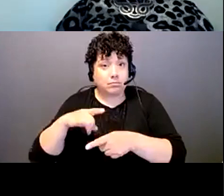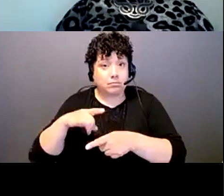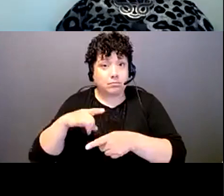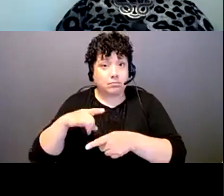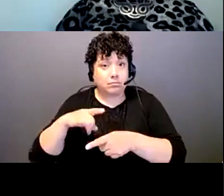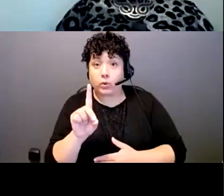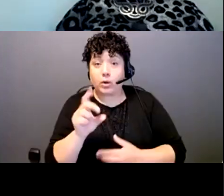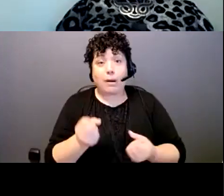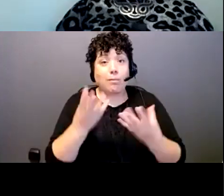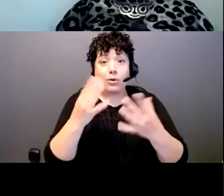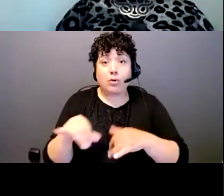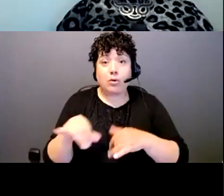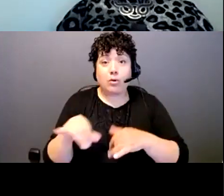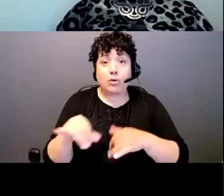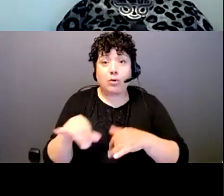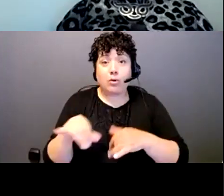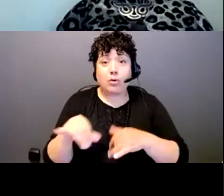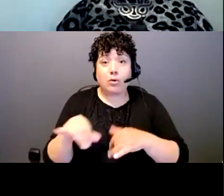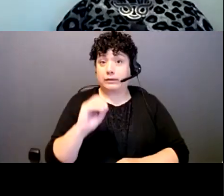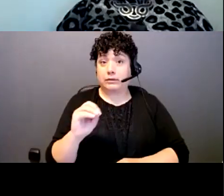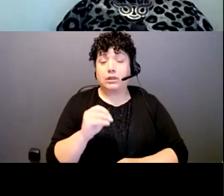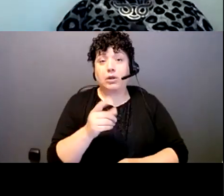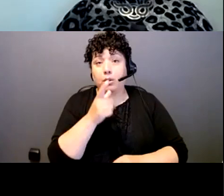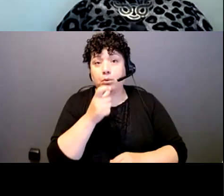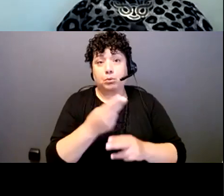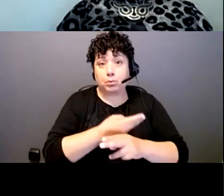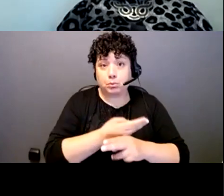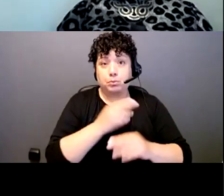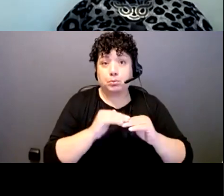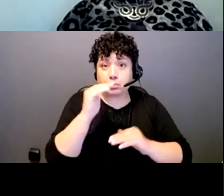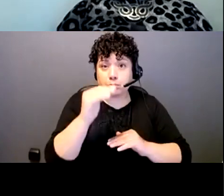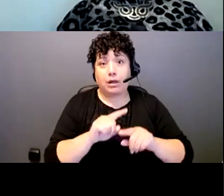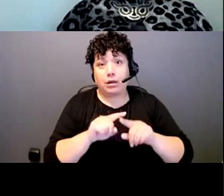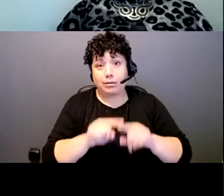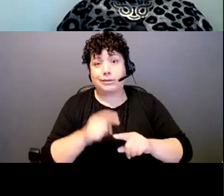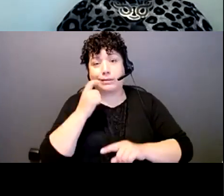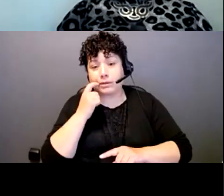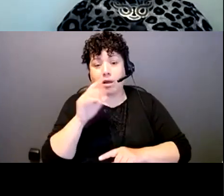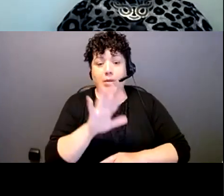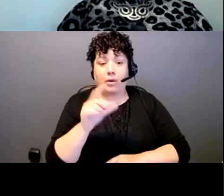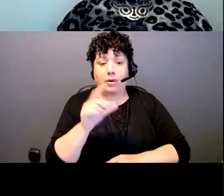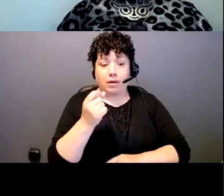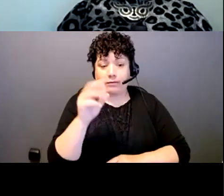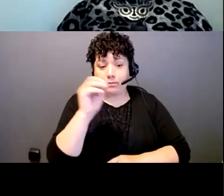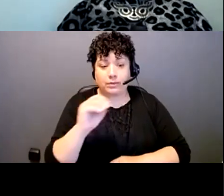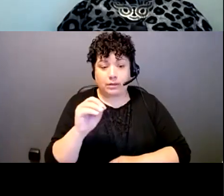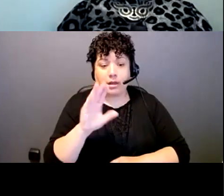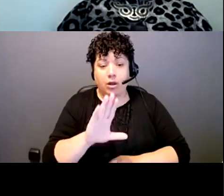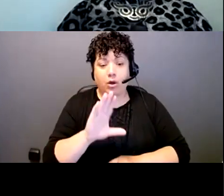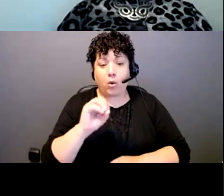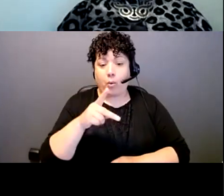that the rates for abuse and dependence is around 11%, for opiate abuse and